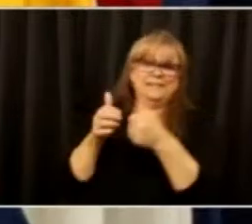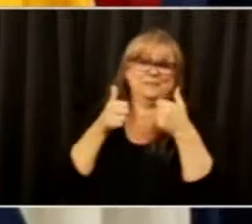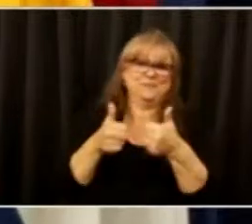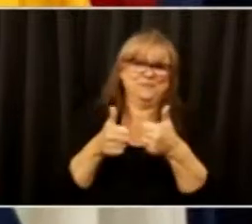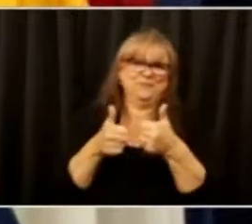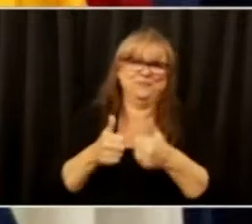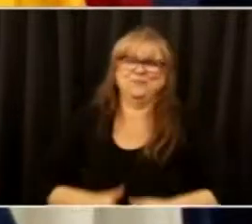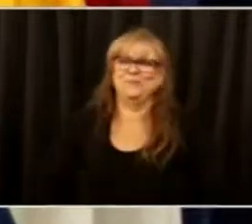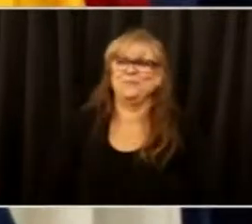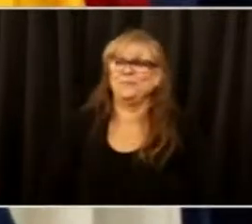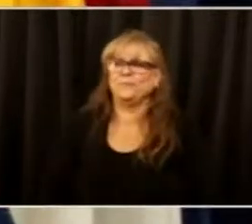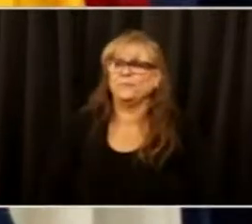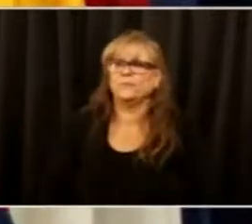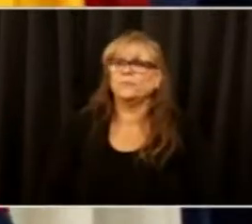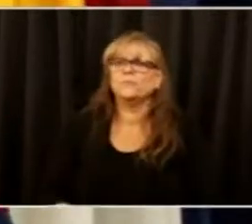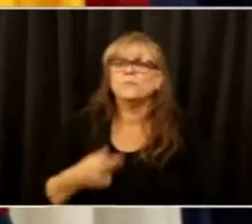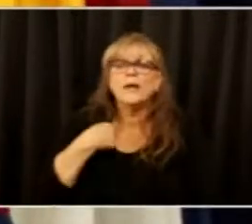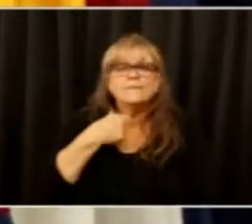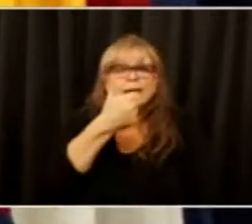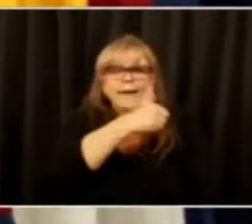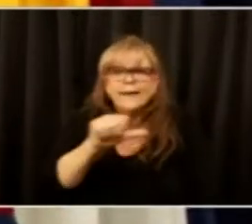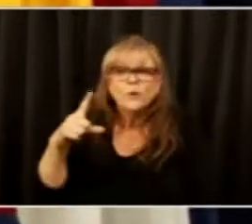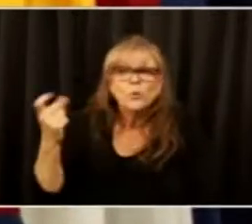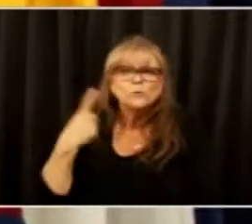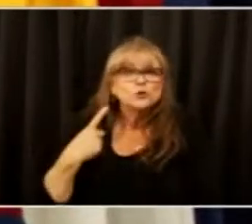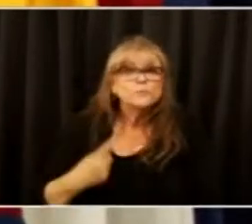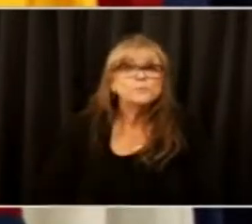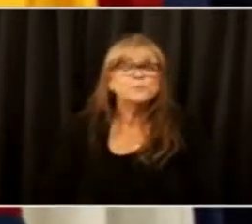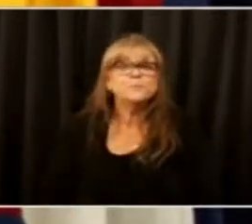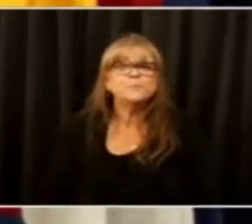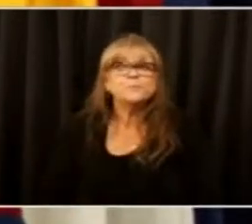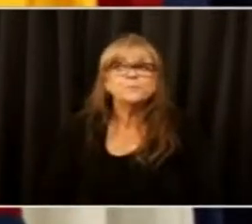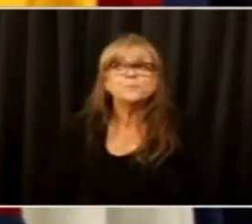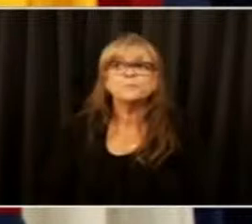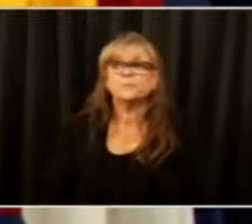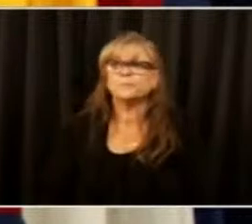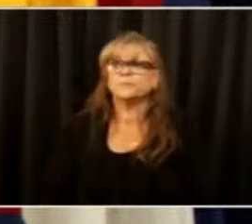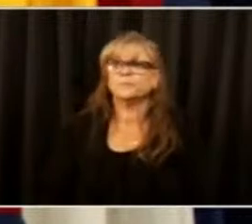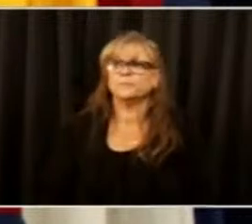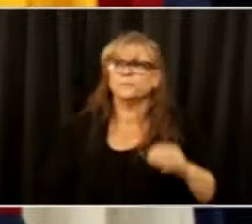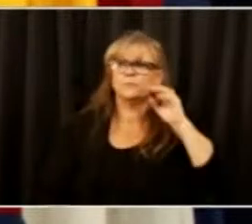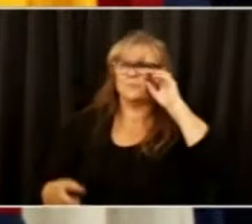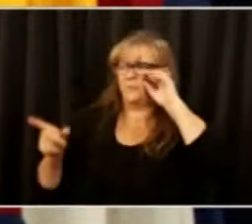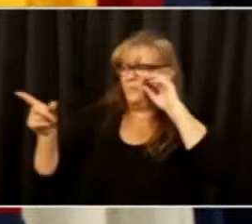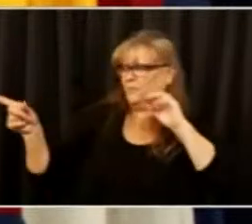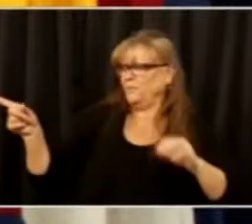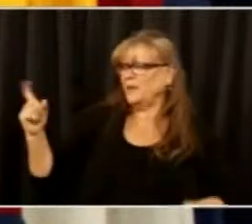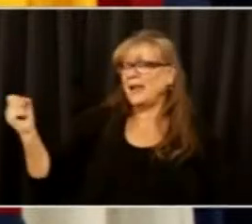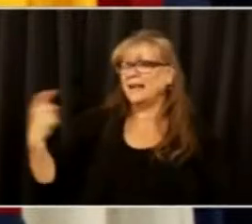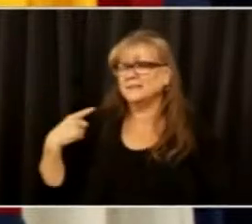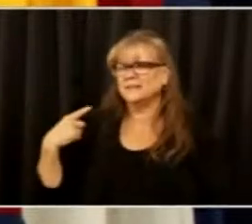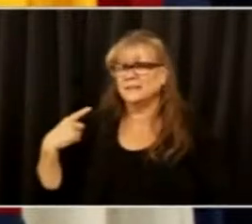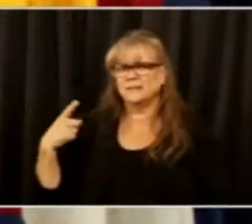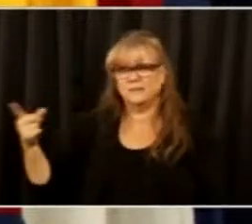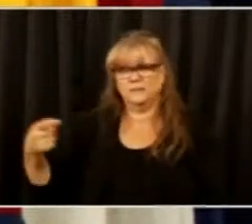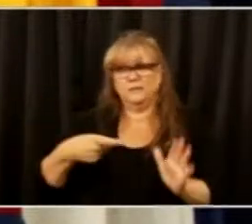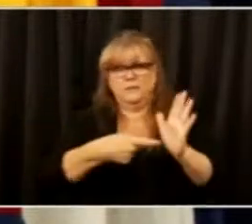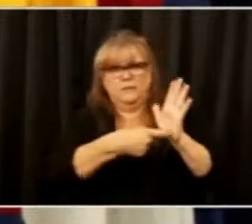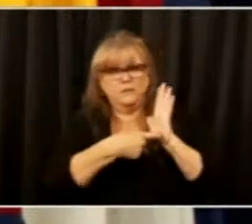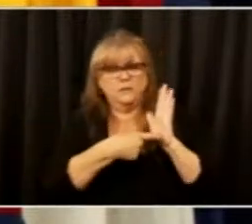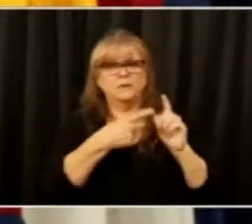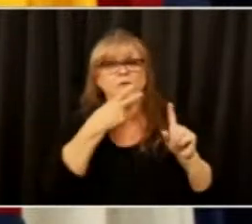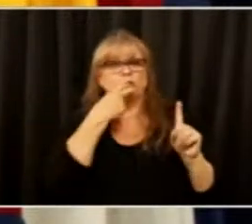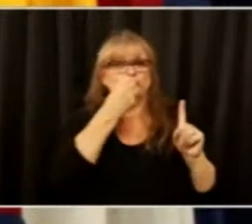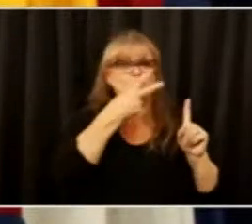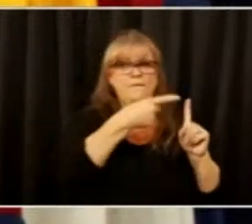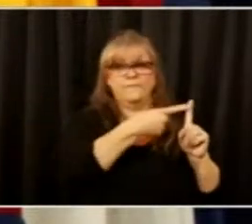The state is looking into requiring vaccinations for students 12 and up for the next school semester. And if that is the case, would it be